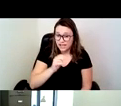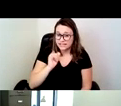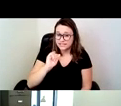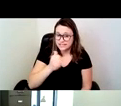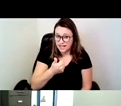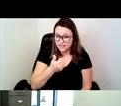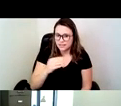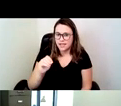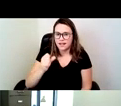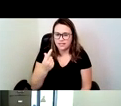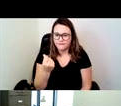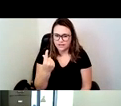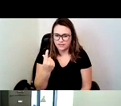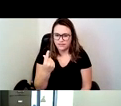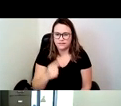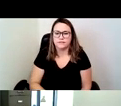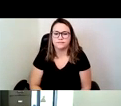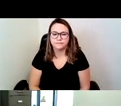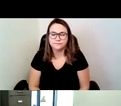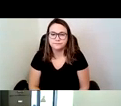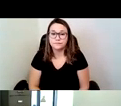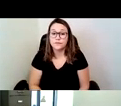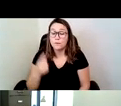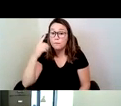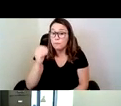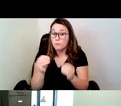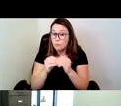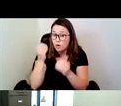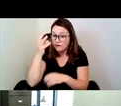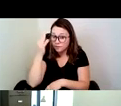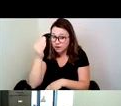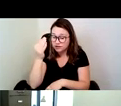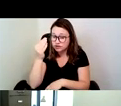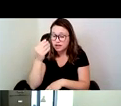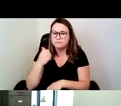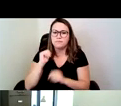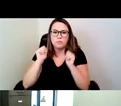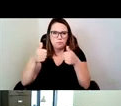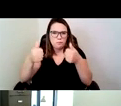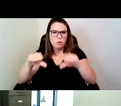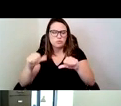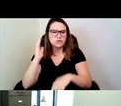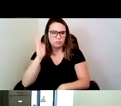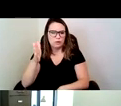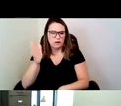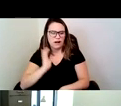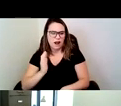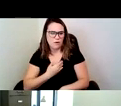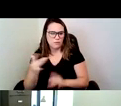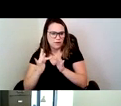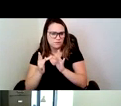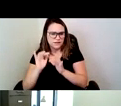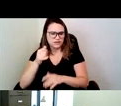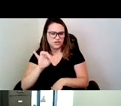popular. So more information and additional sites will be posted on our website on July